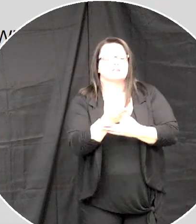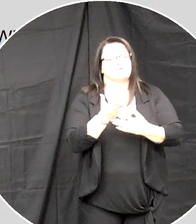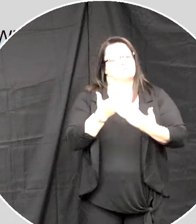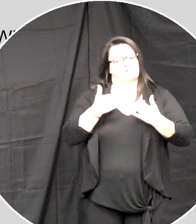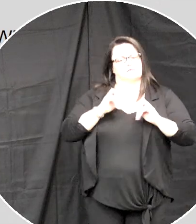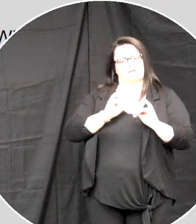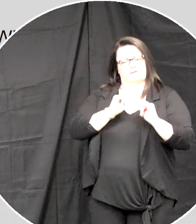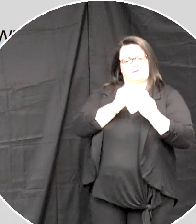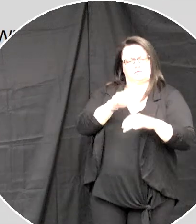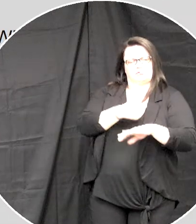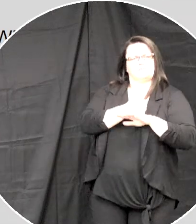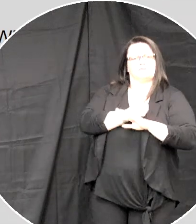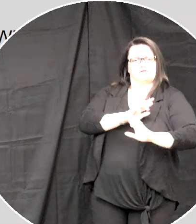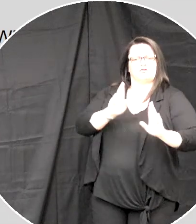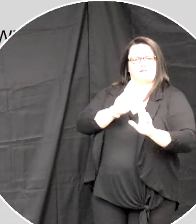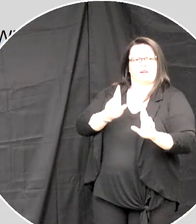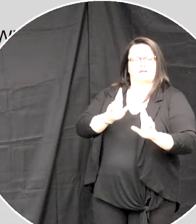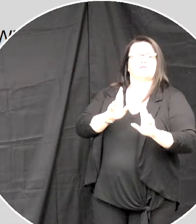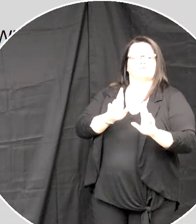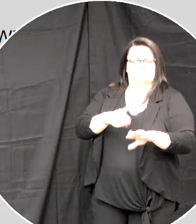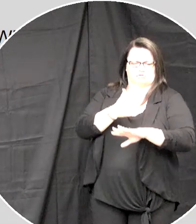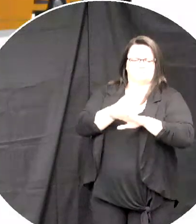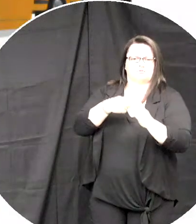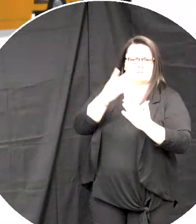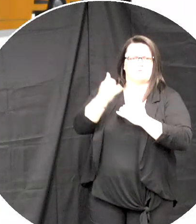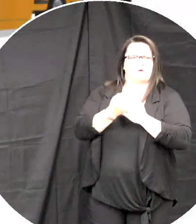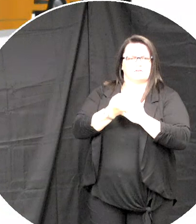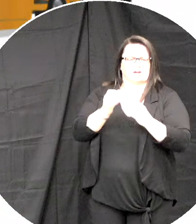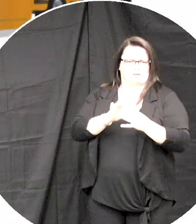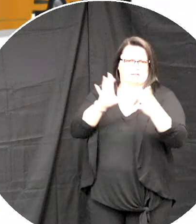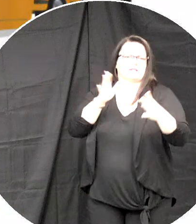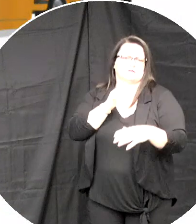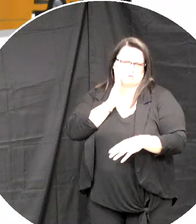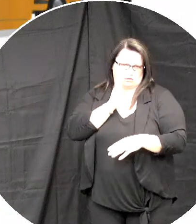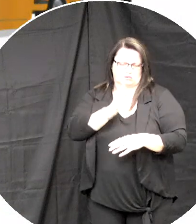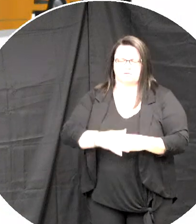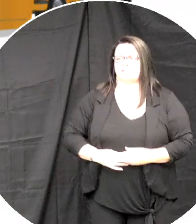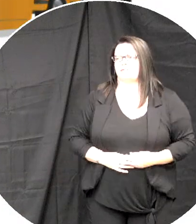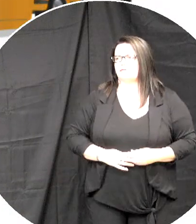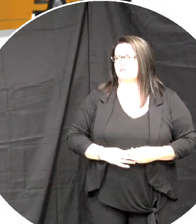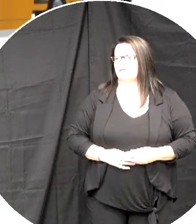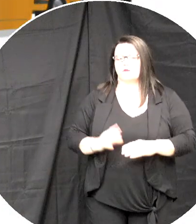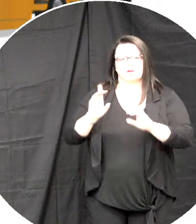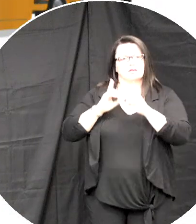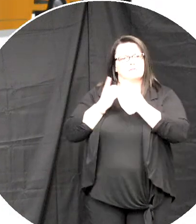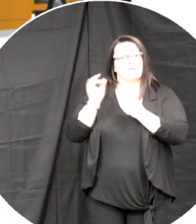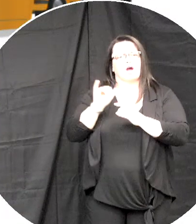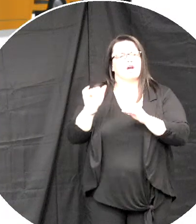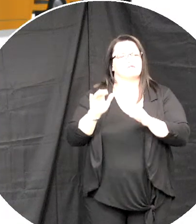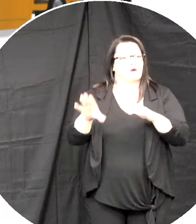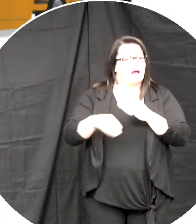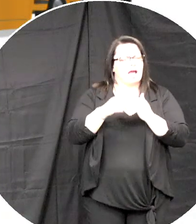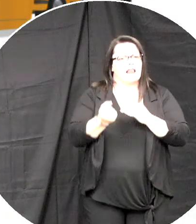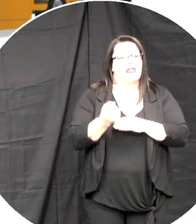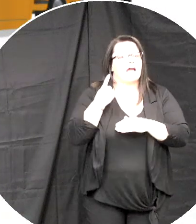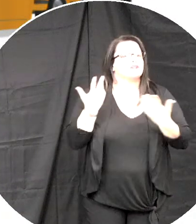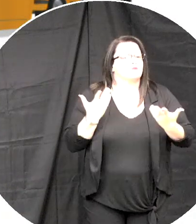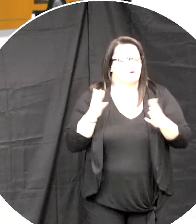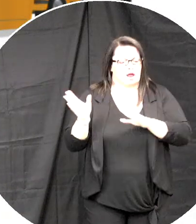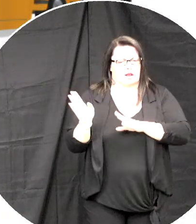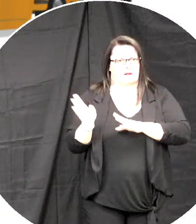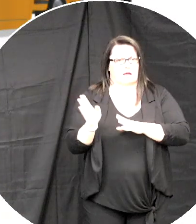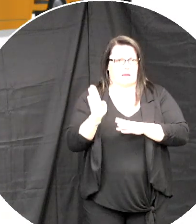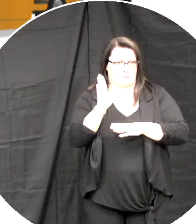target with this project. The district also introduced the bus planner last year, and